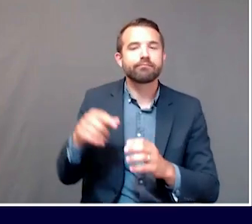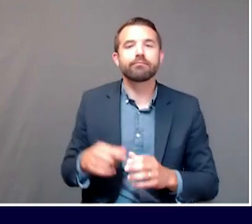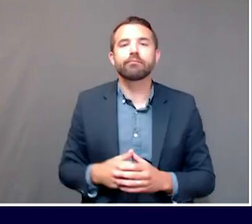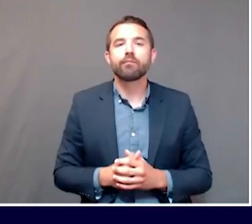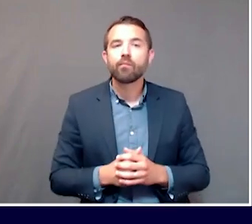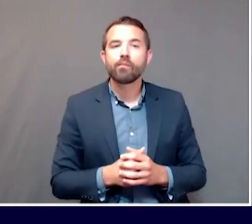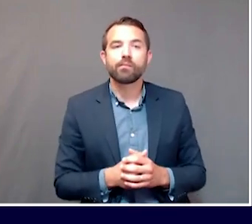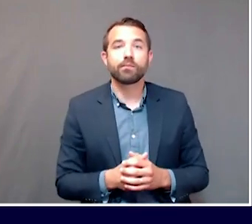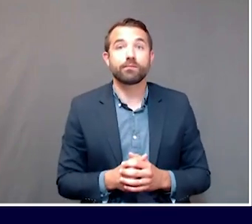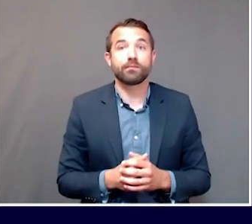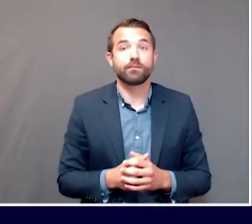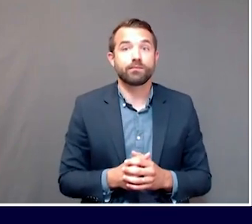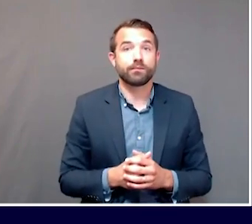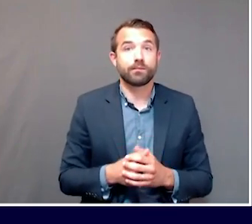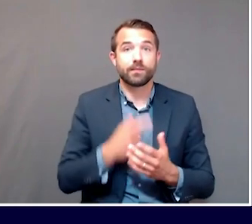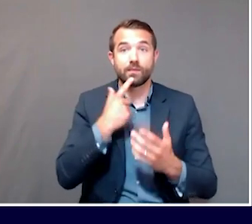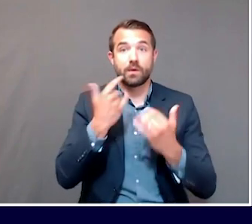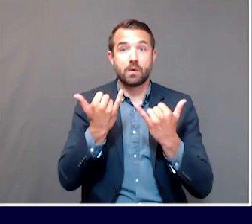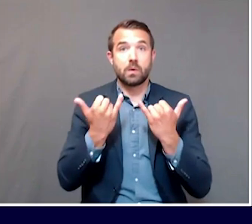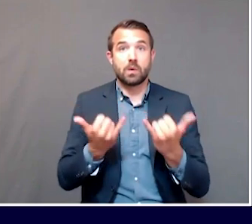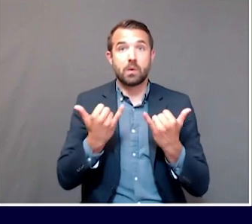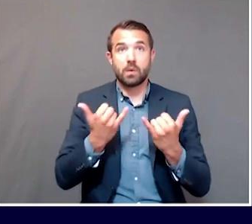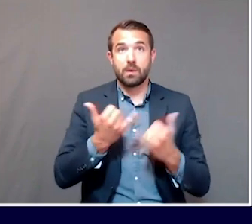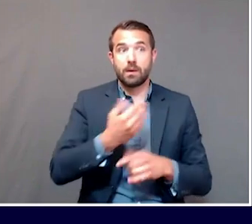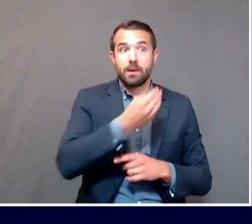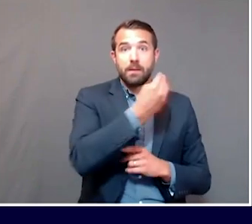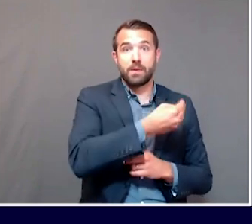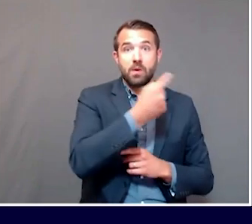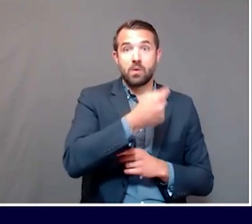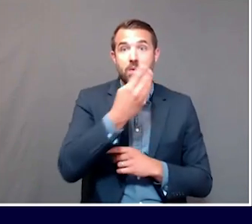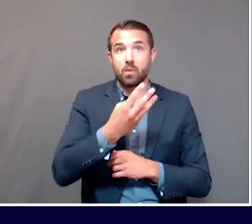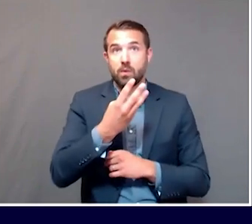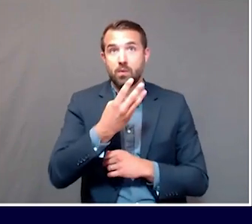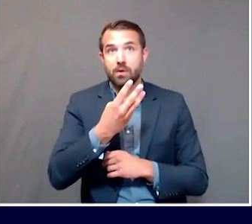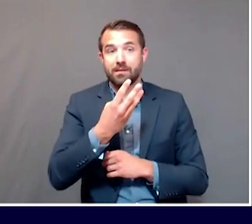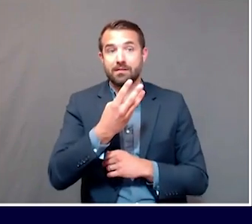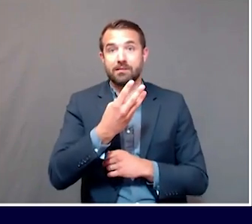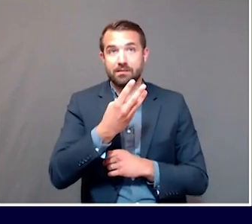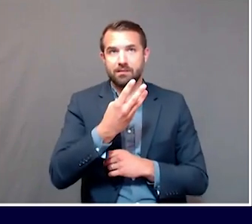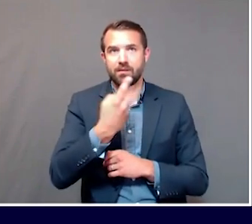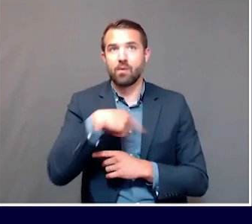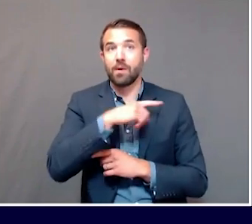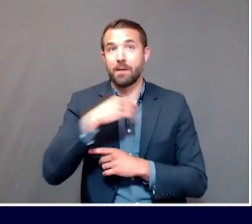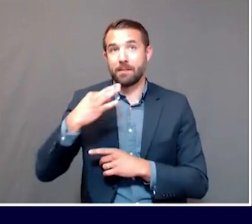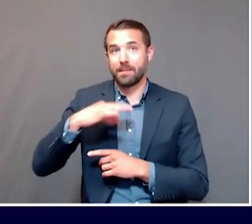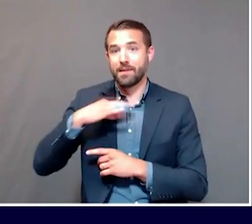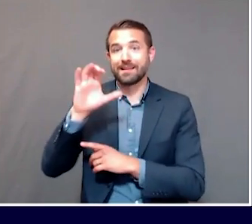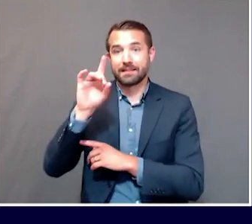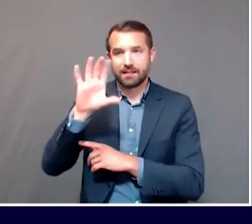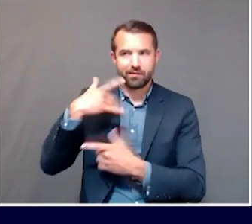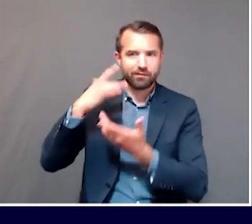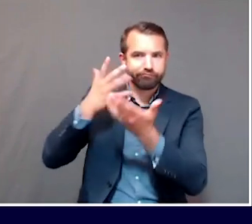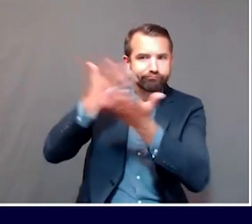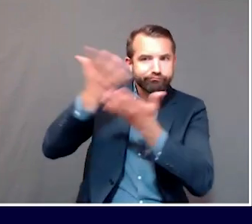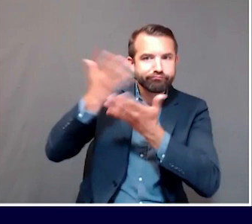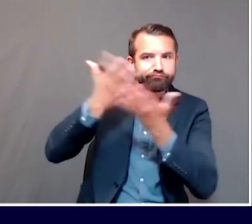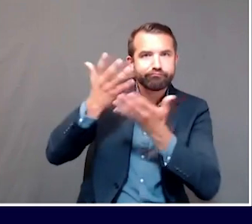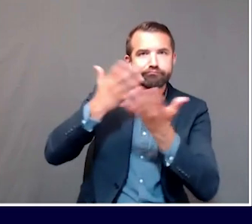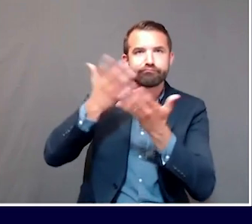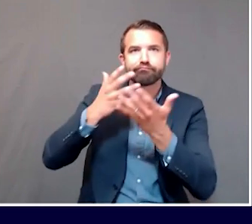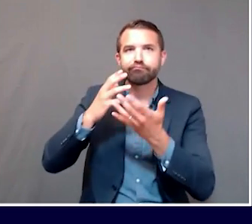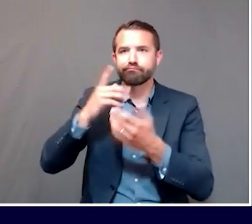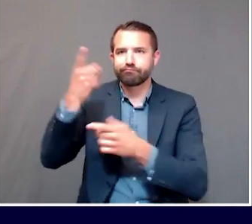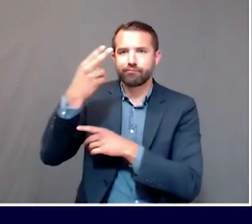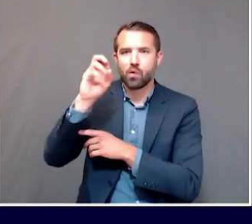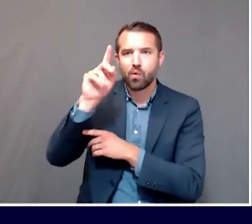the last first part of this week, Maine CDC worked with our colleagues at the Houlton Regional Hospital.